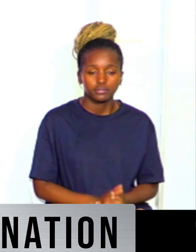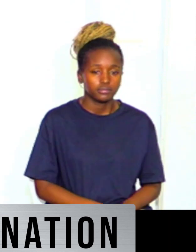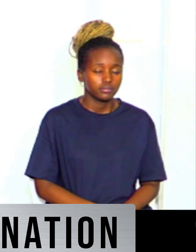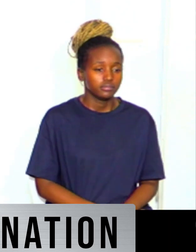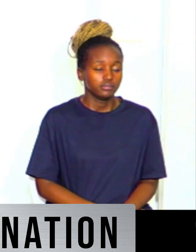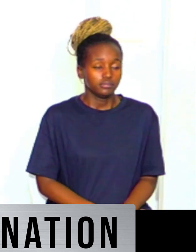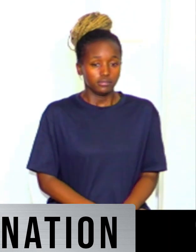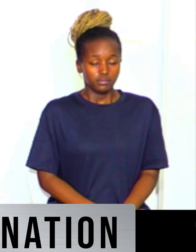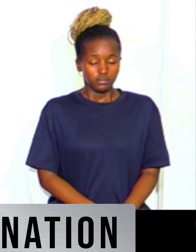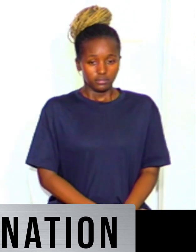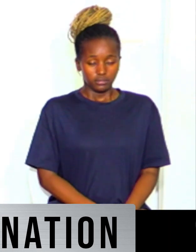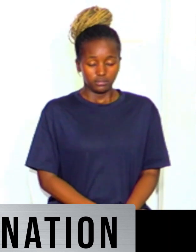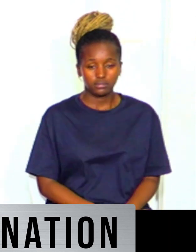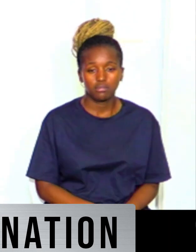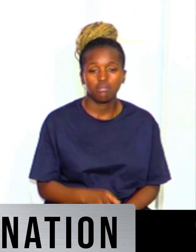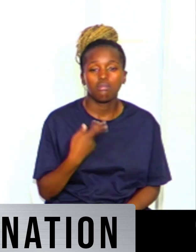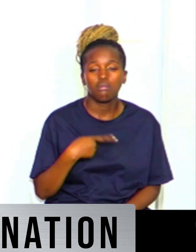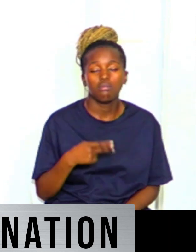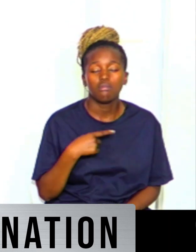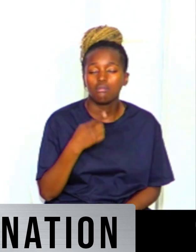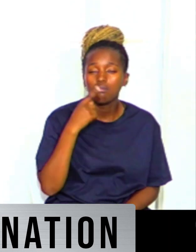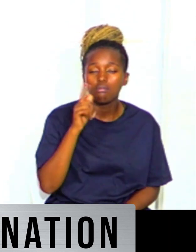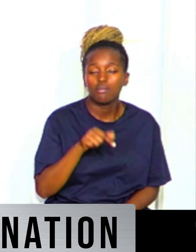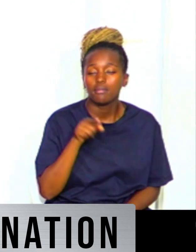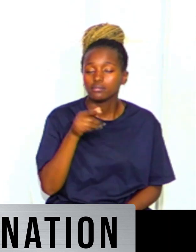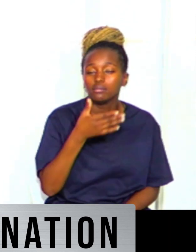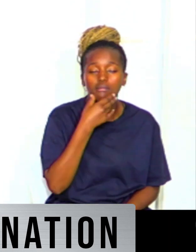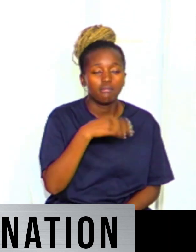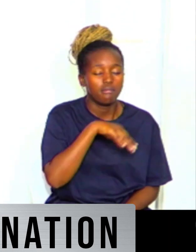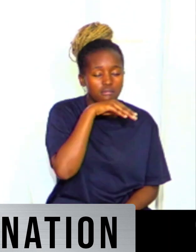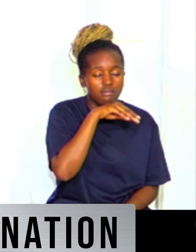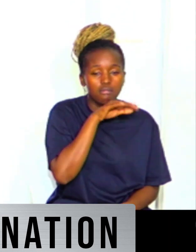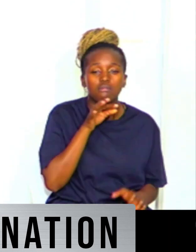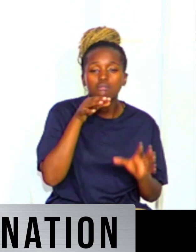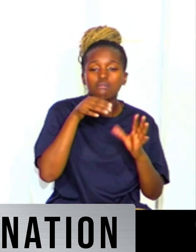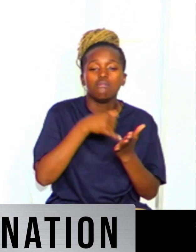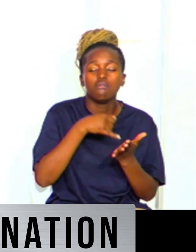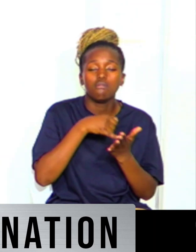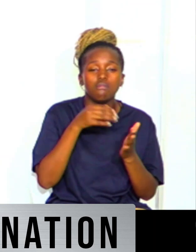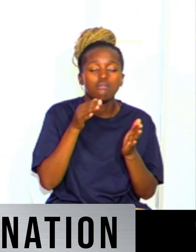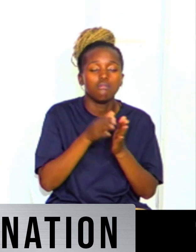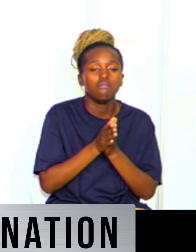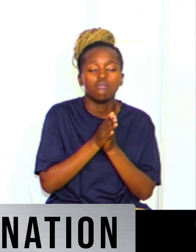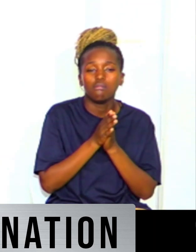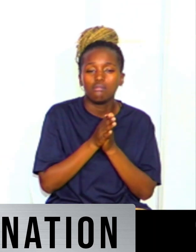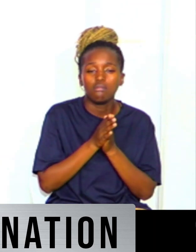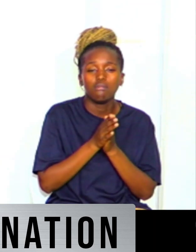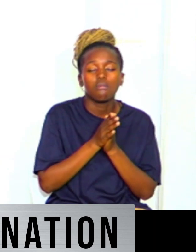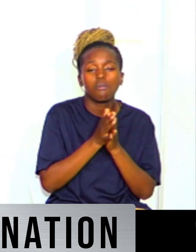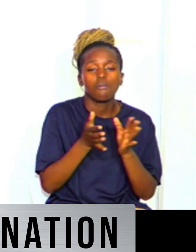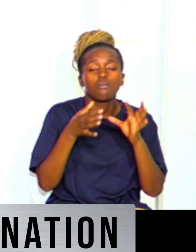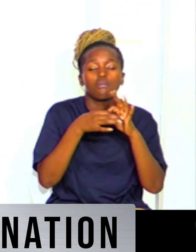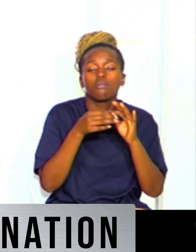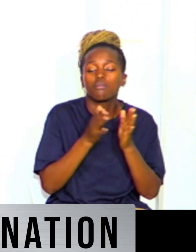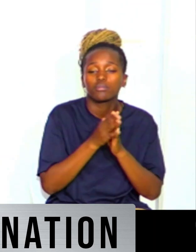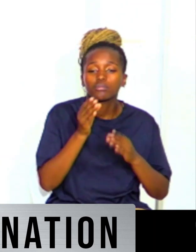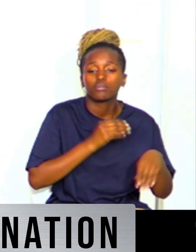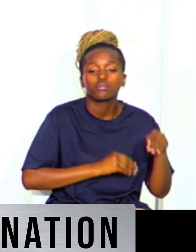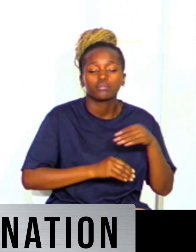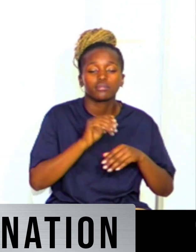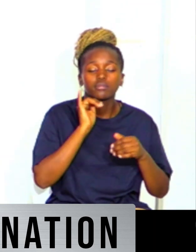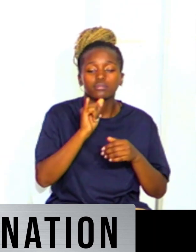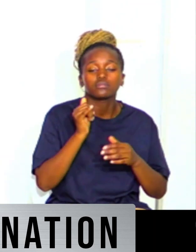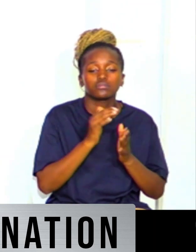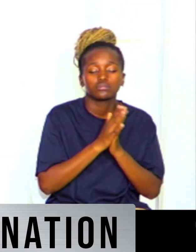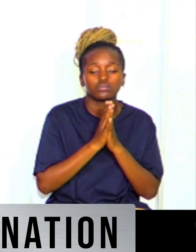that he was involved in a corruption scandal. Okay. Yeah, there's no tangible evidence still, but that it was